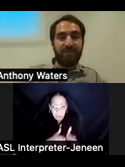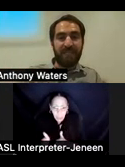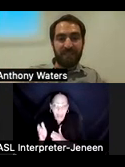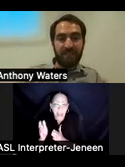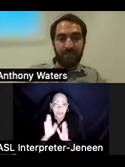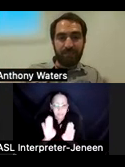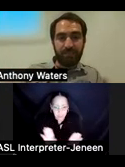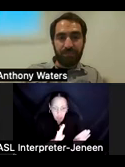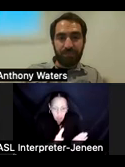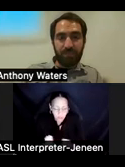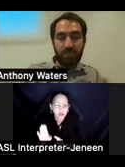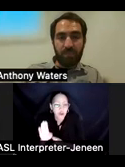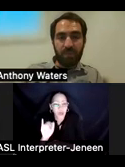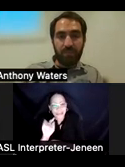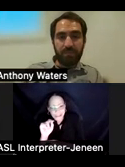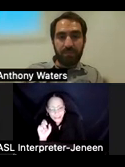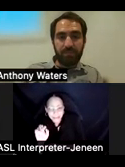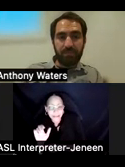and means.